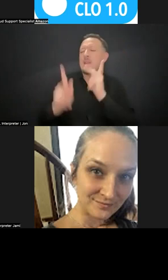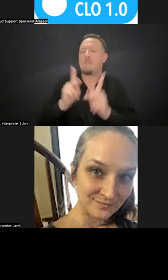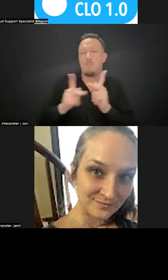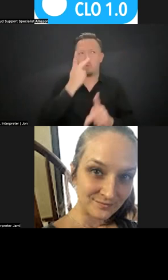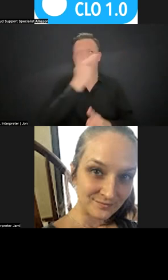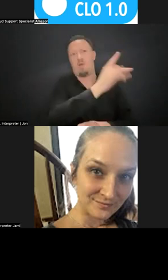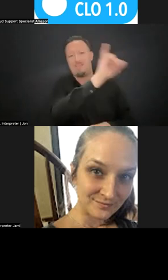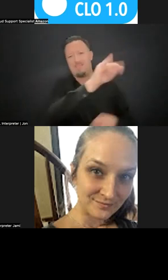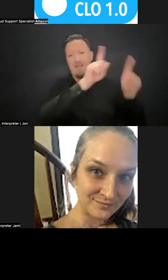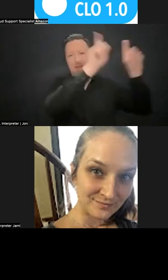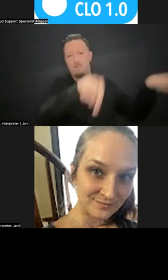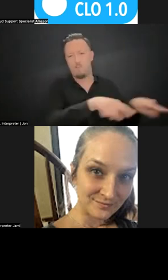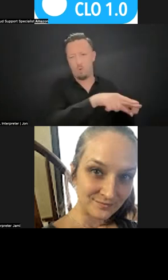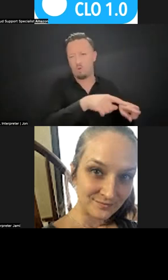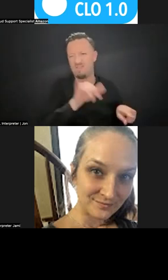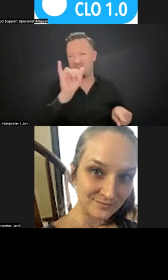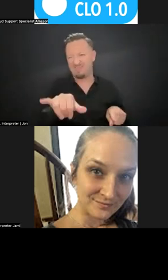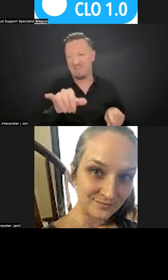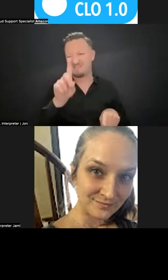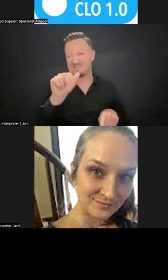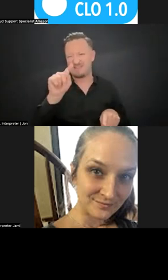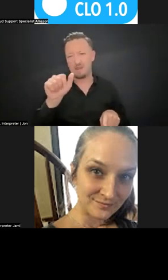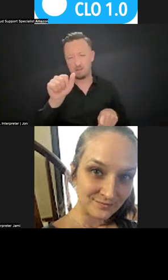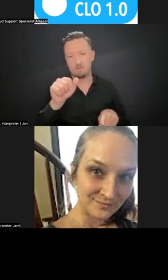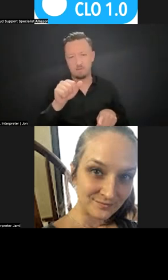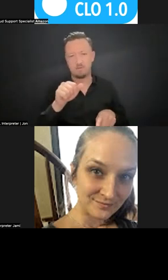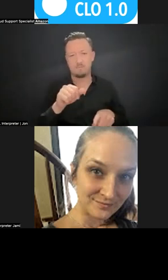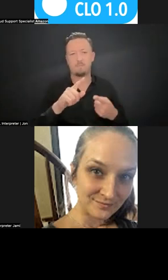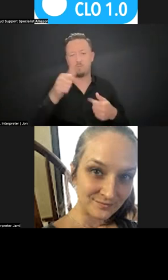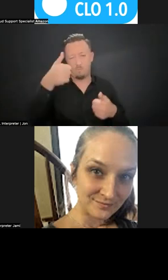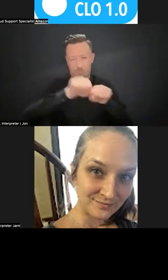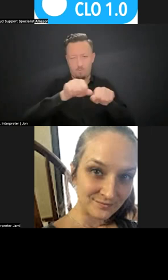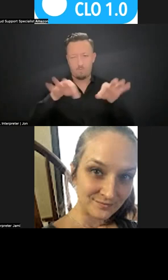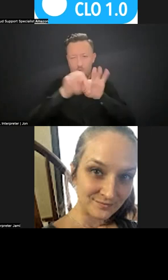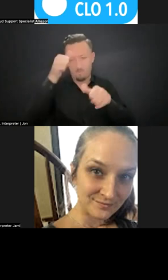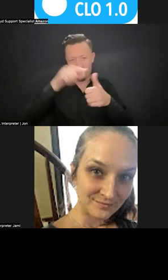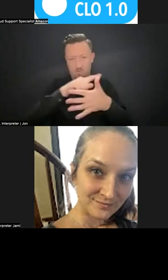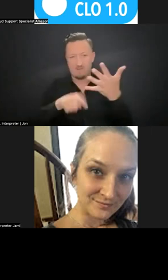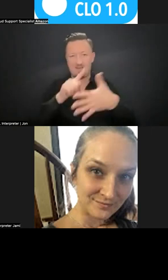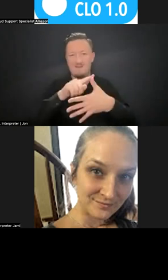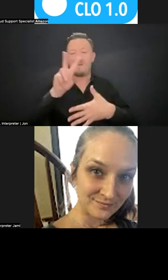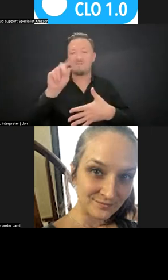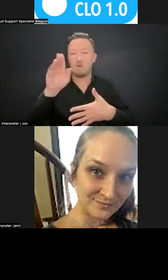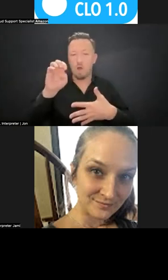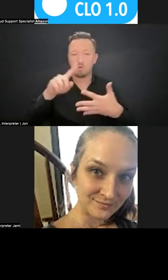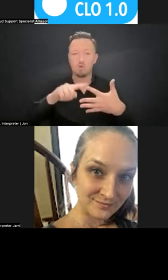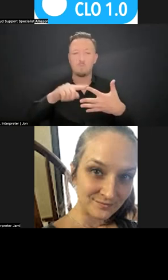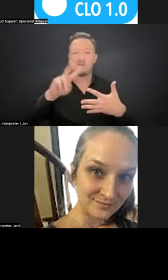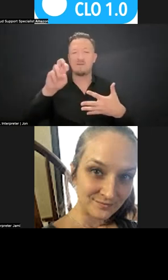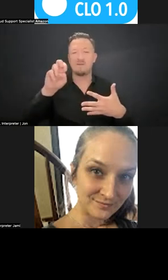So keep these in mind: volume, velocity, variety, and